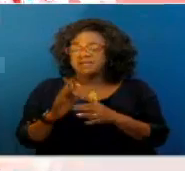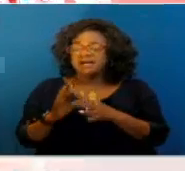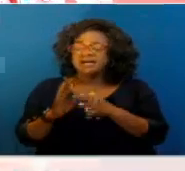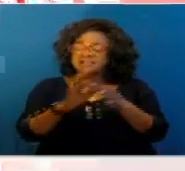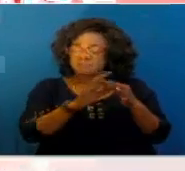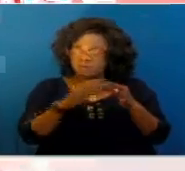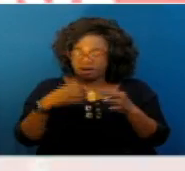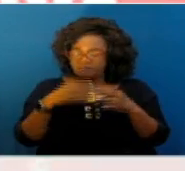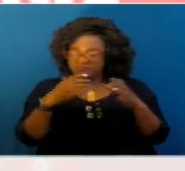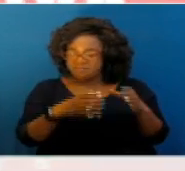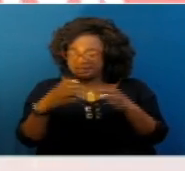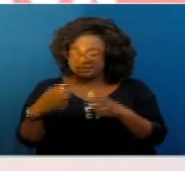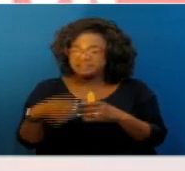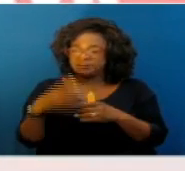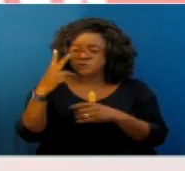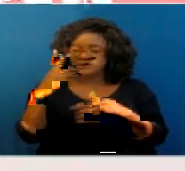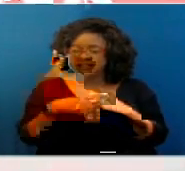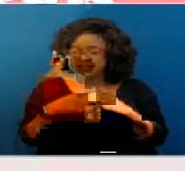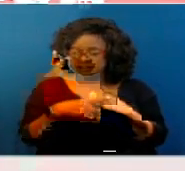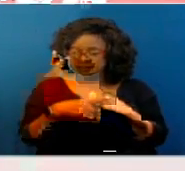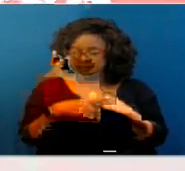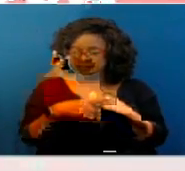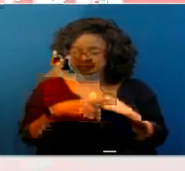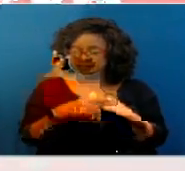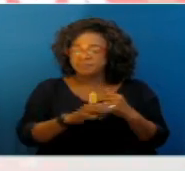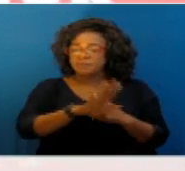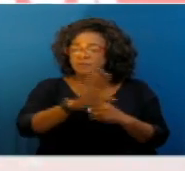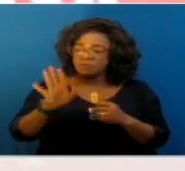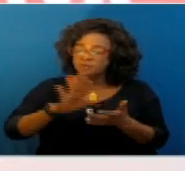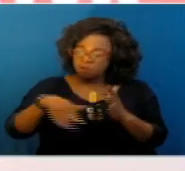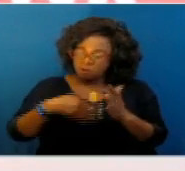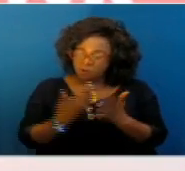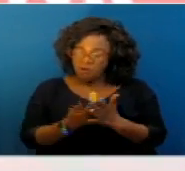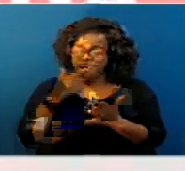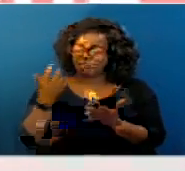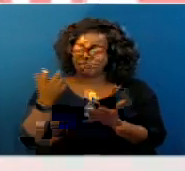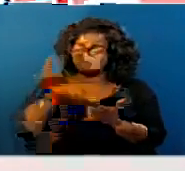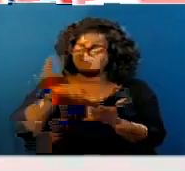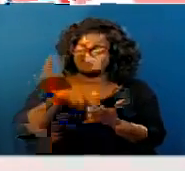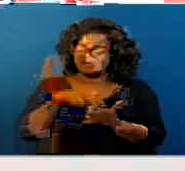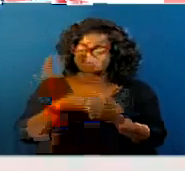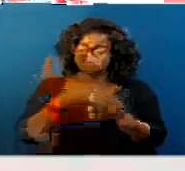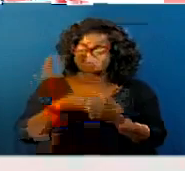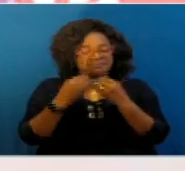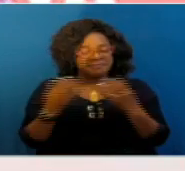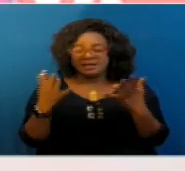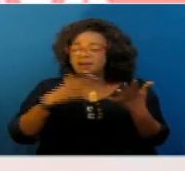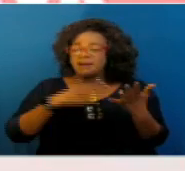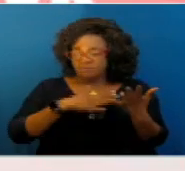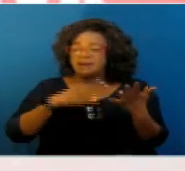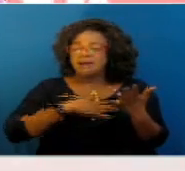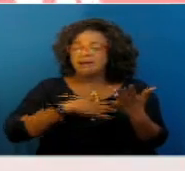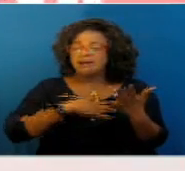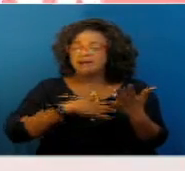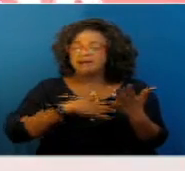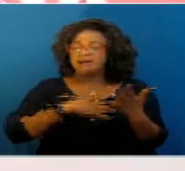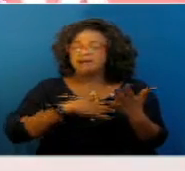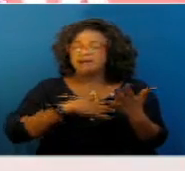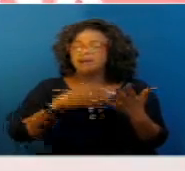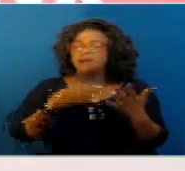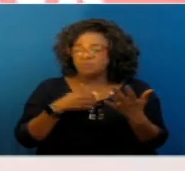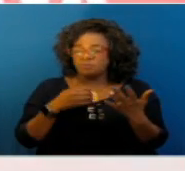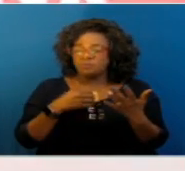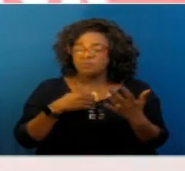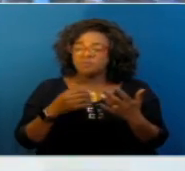vyama 26. Na wale wote wamesimama wengi, wote ni wetu, tutakaa kwa